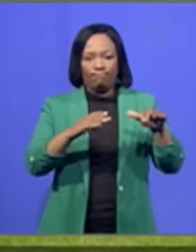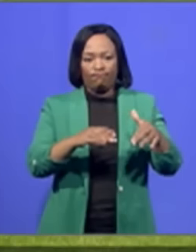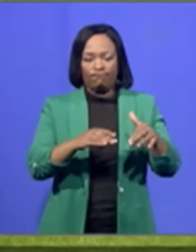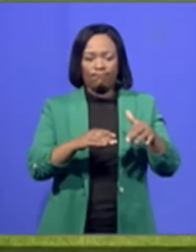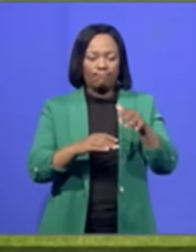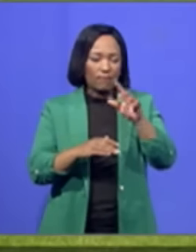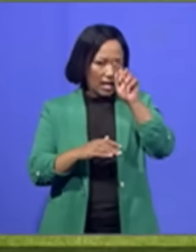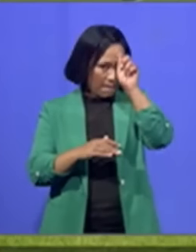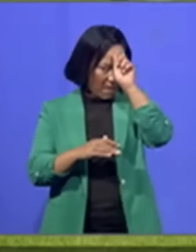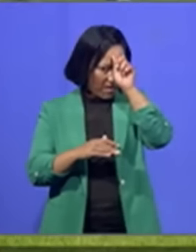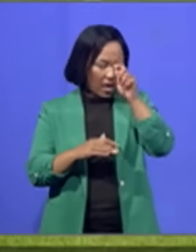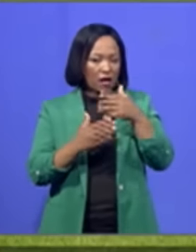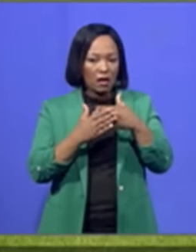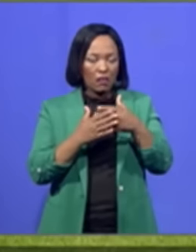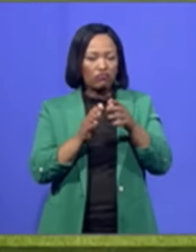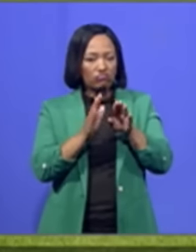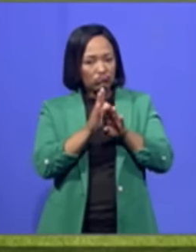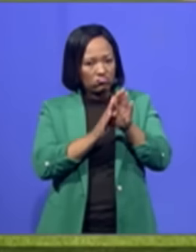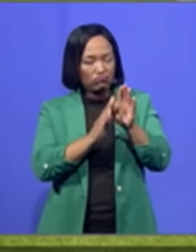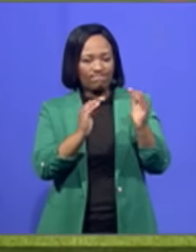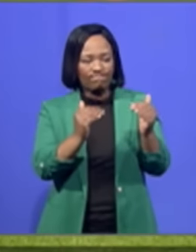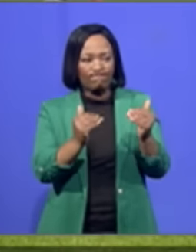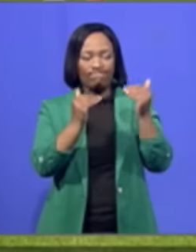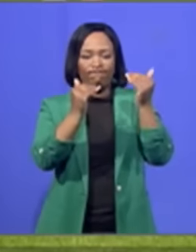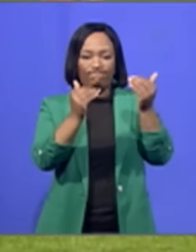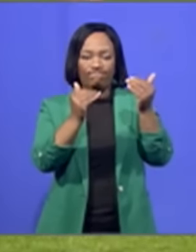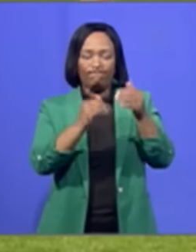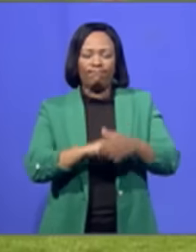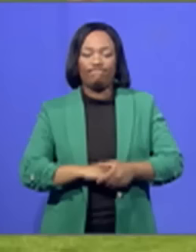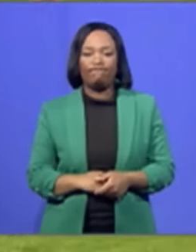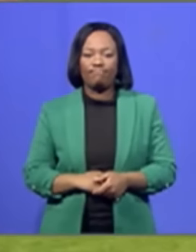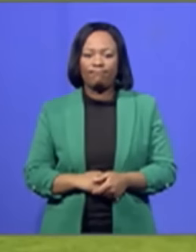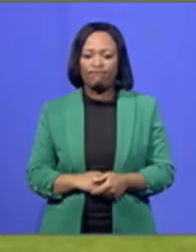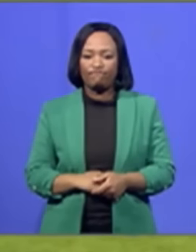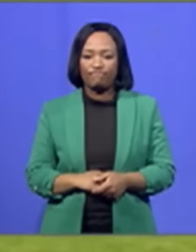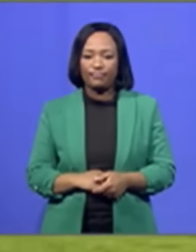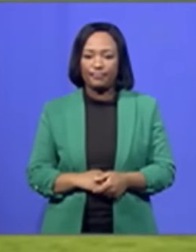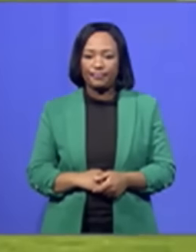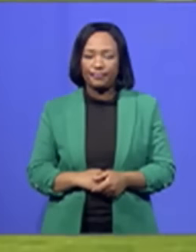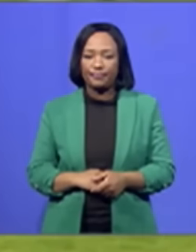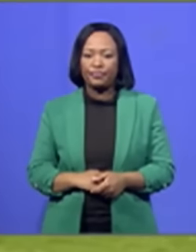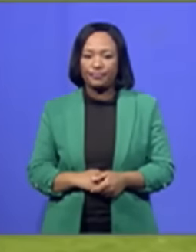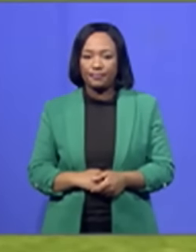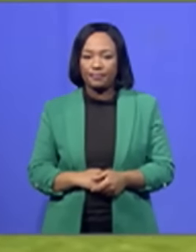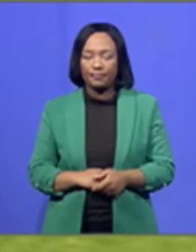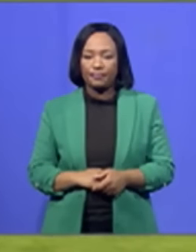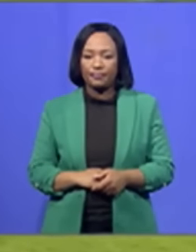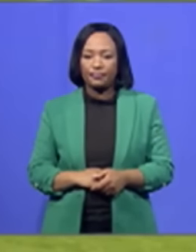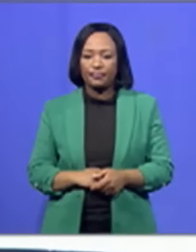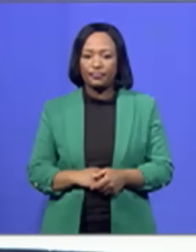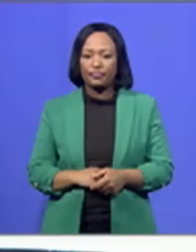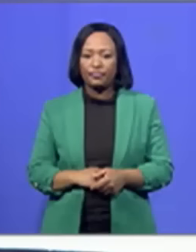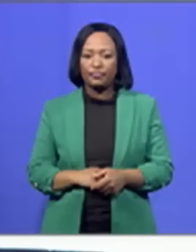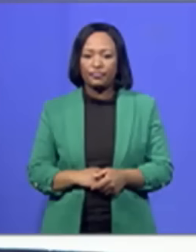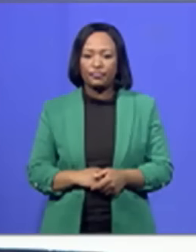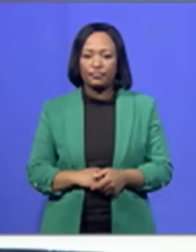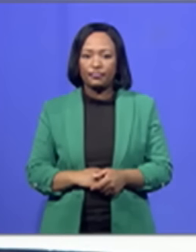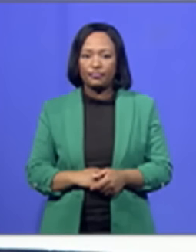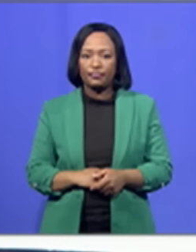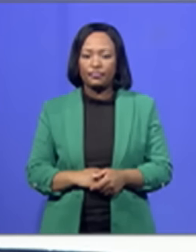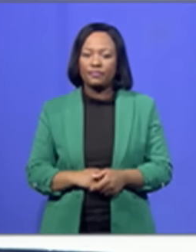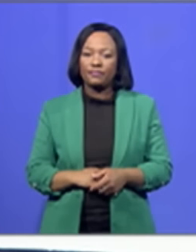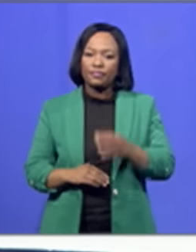Bafana Bafana se tšwelele. Sfiso Ramara wa ditaba tša SABC, Johannesburg.